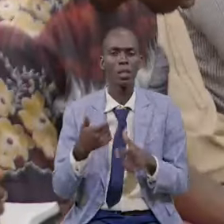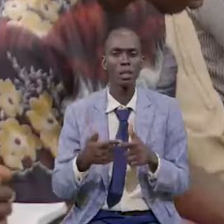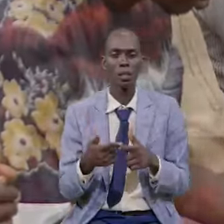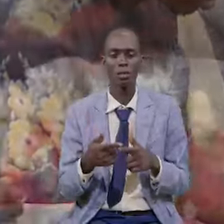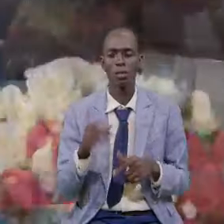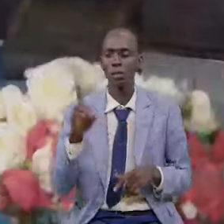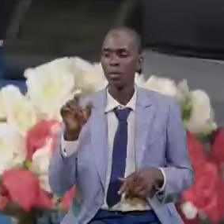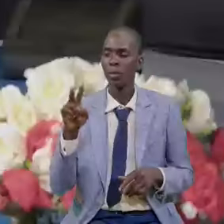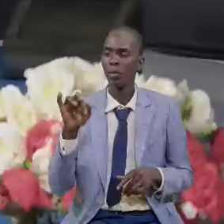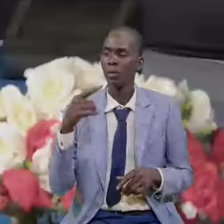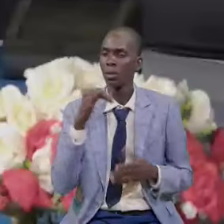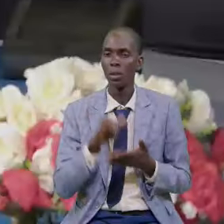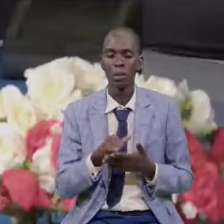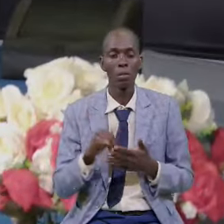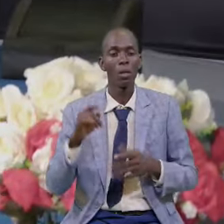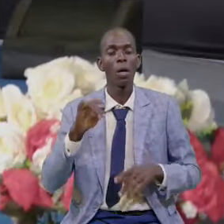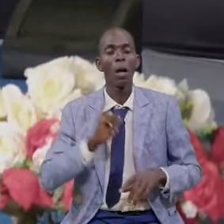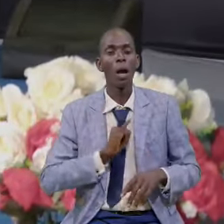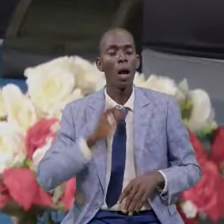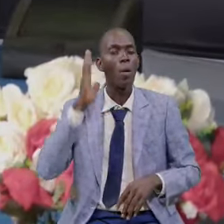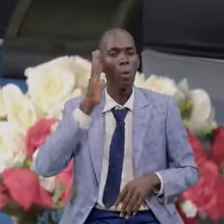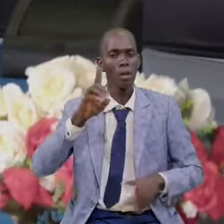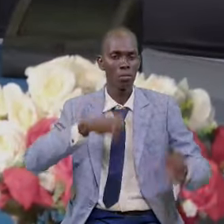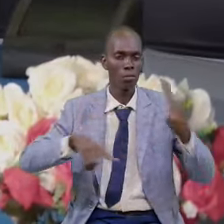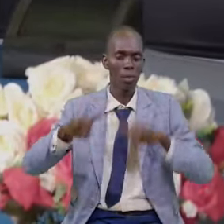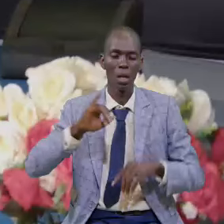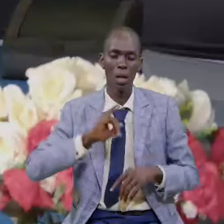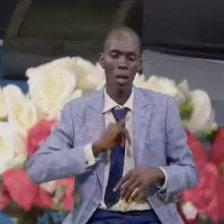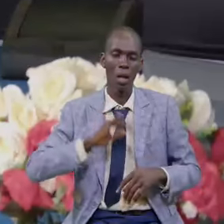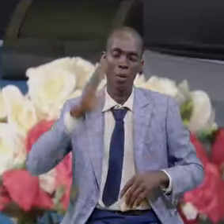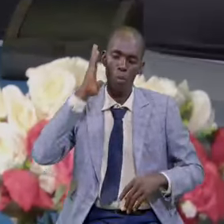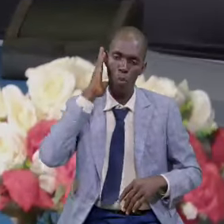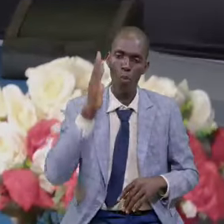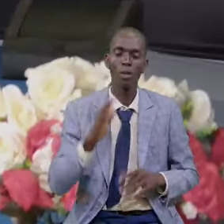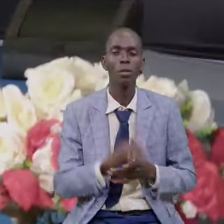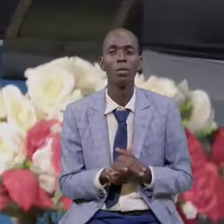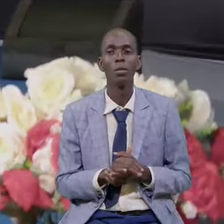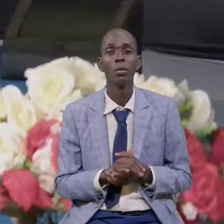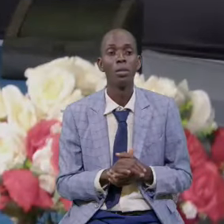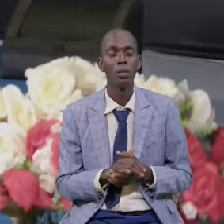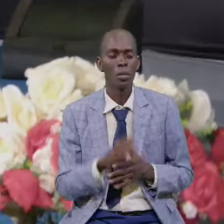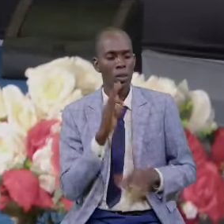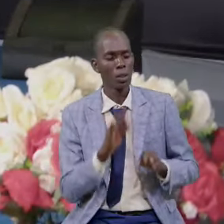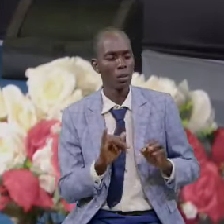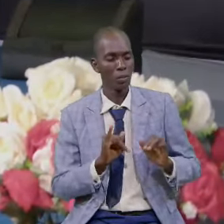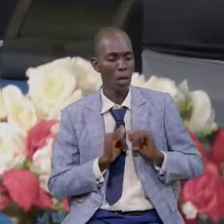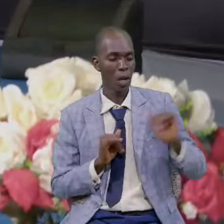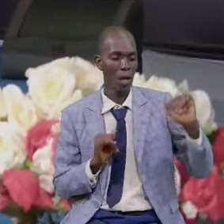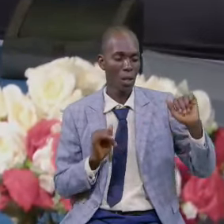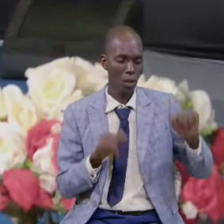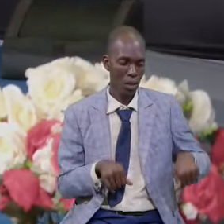Where are you? I will. And now if I can and I